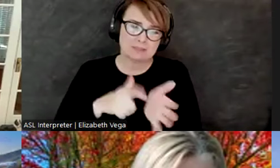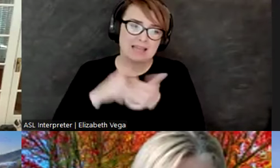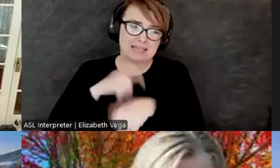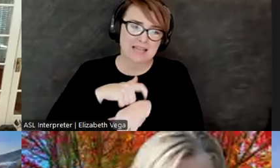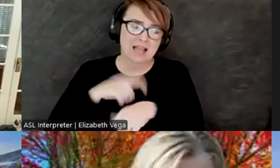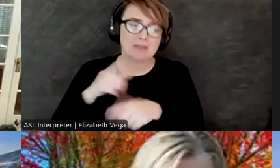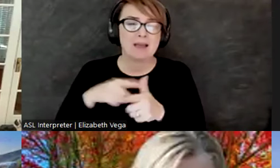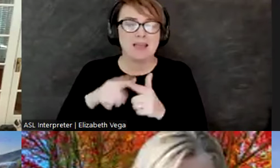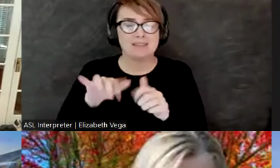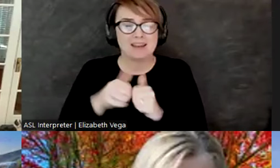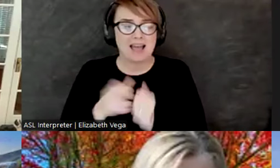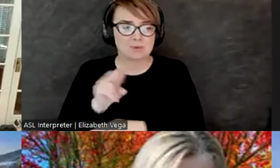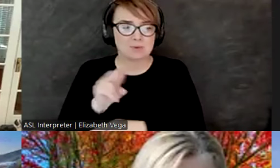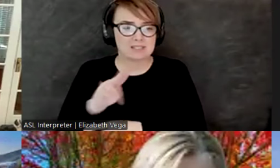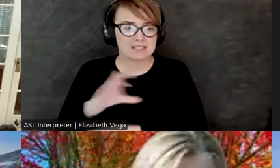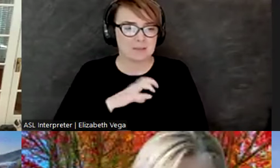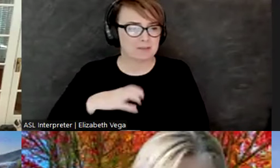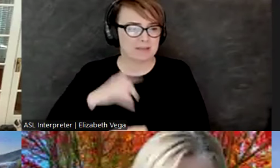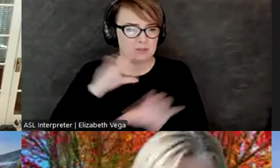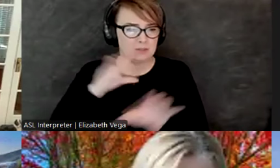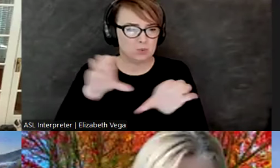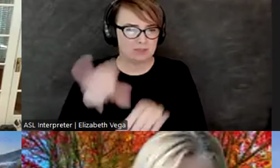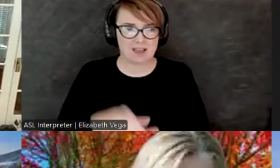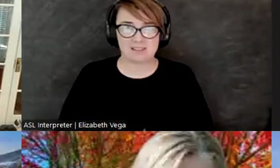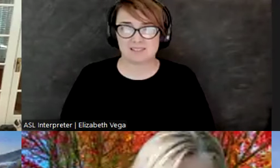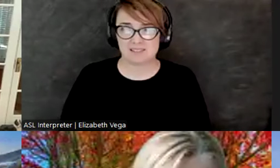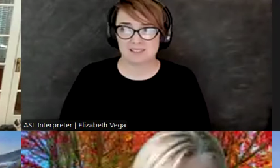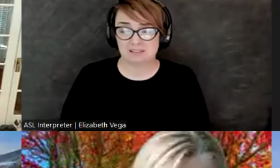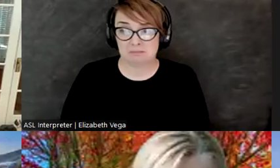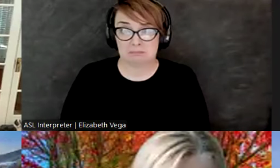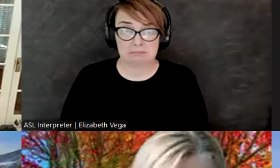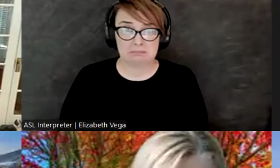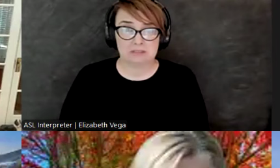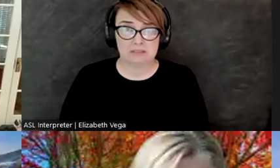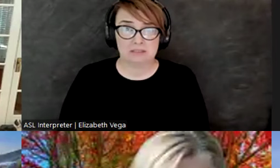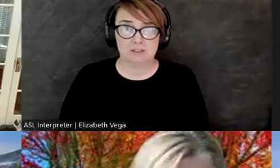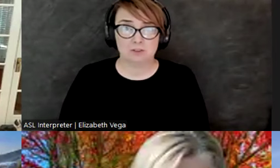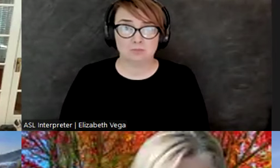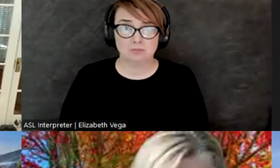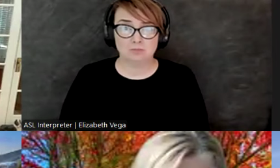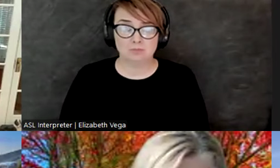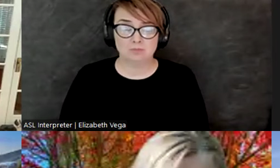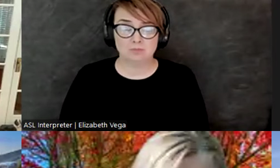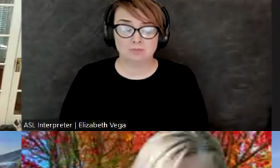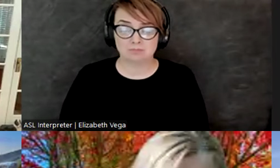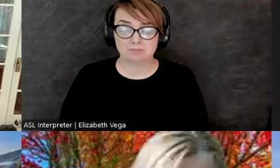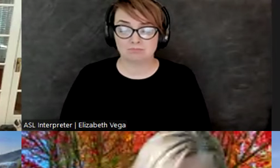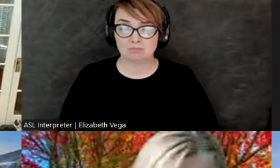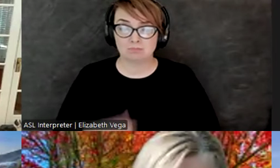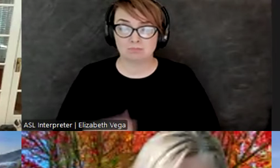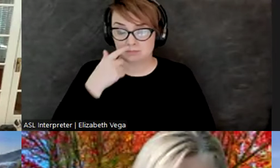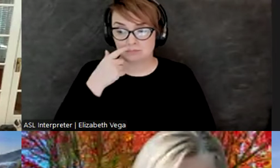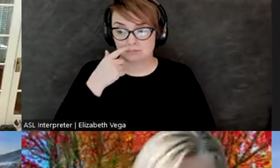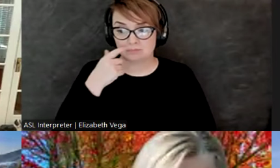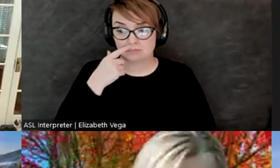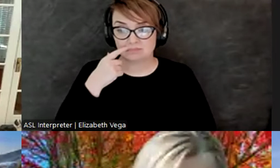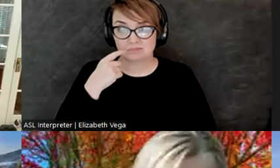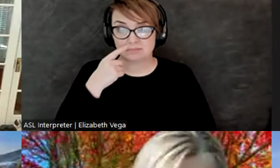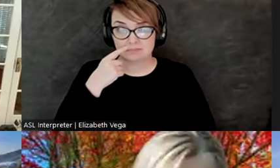will the subcommittee be able to do that? I mean, they're not going to be going to these hearings. So, I